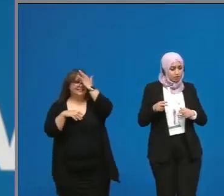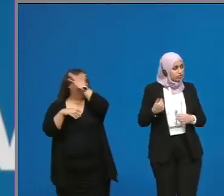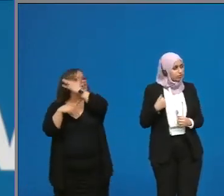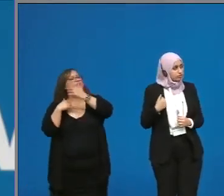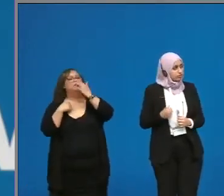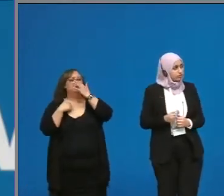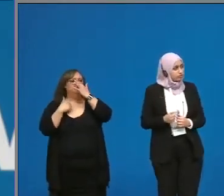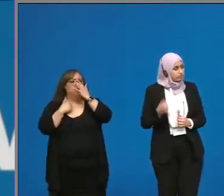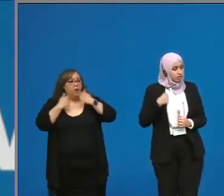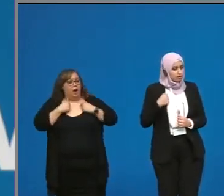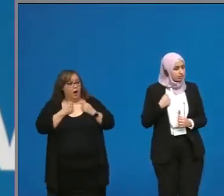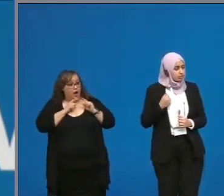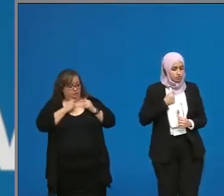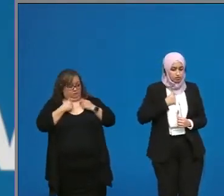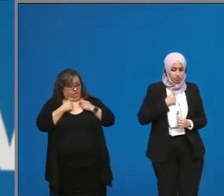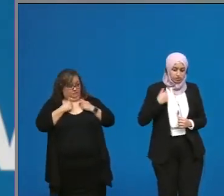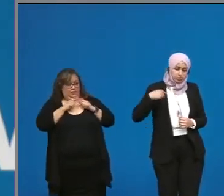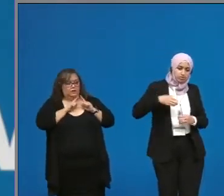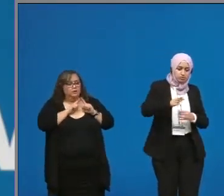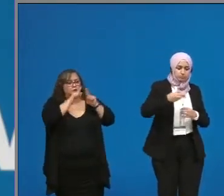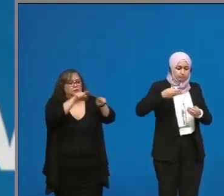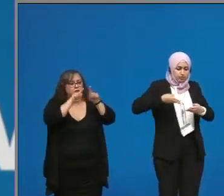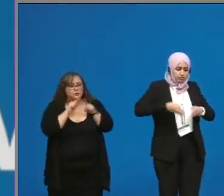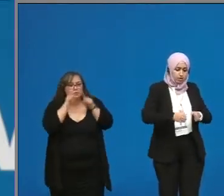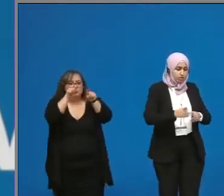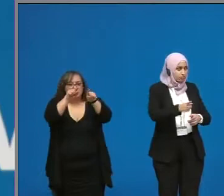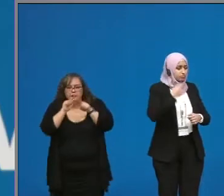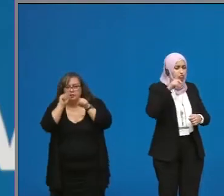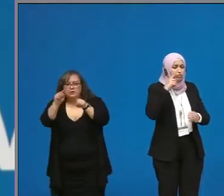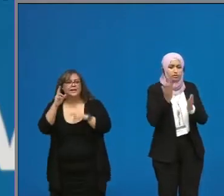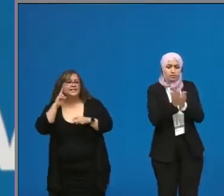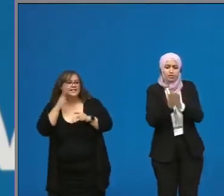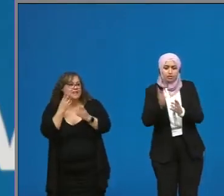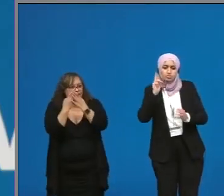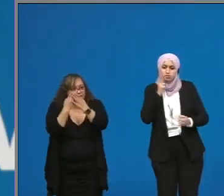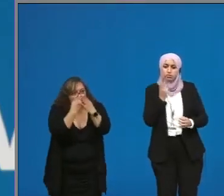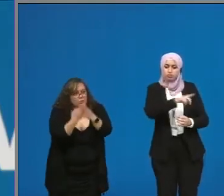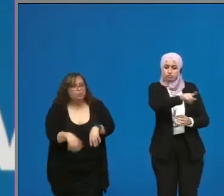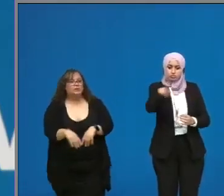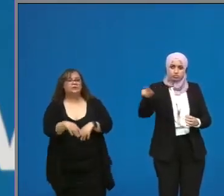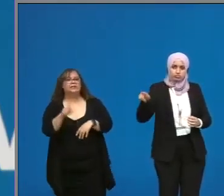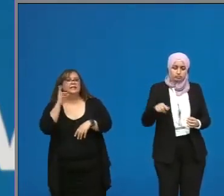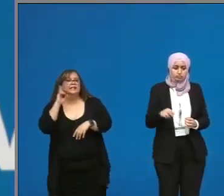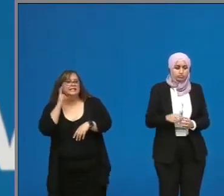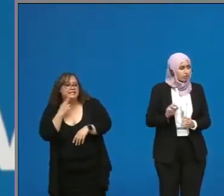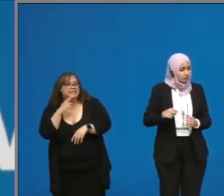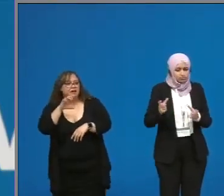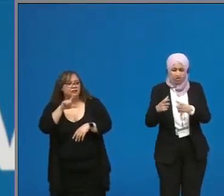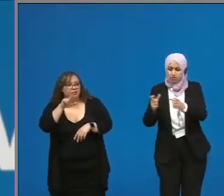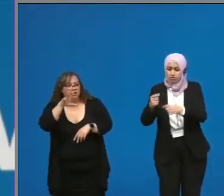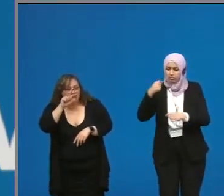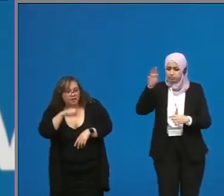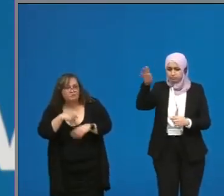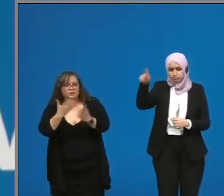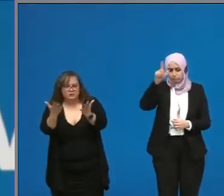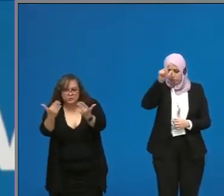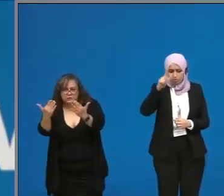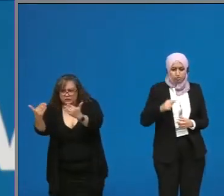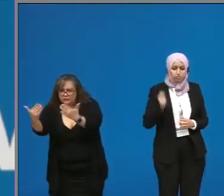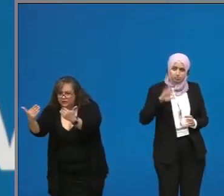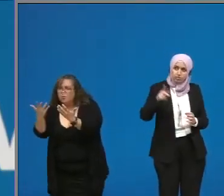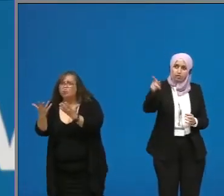went and visited all the deaf schools and clubs in Jordan. And Mahmoud, when he was young, he also visited all the deaf and started hearing from them. Okay, guys, what do you